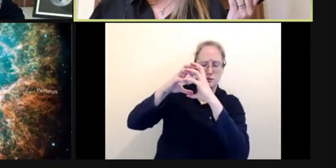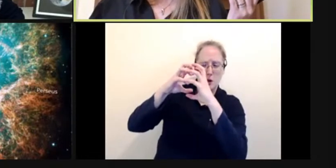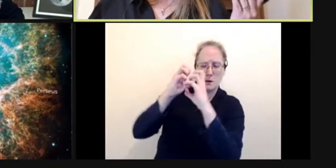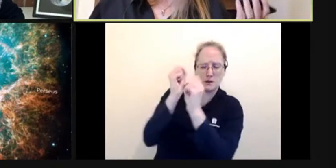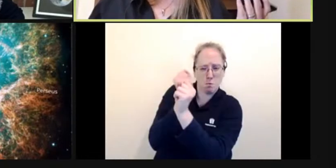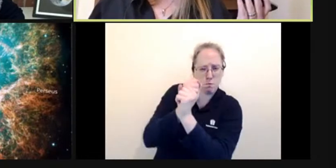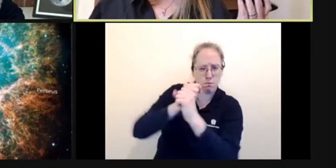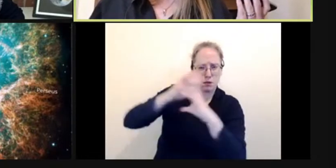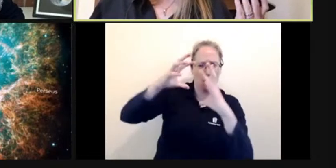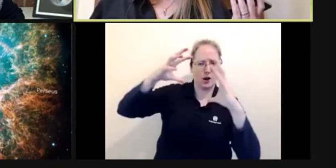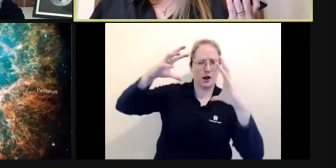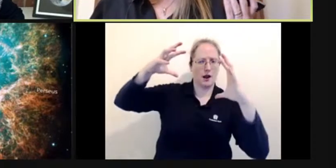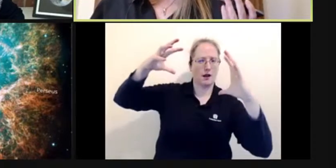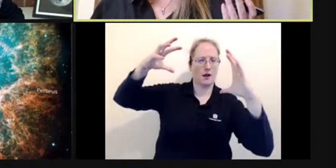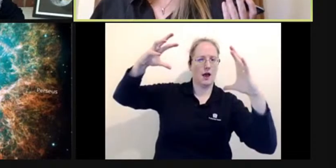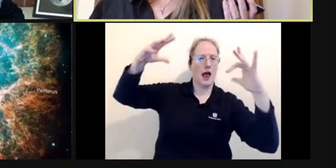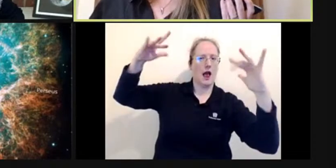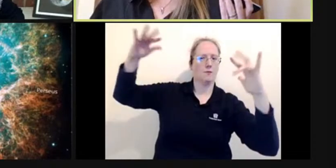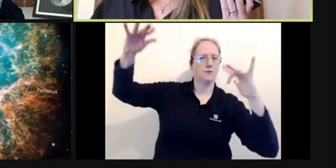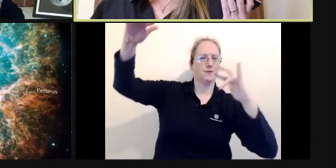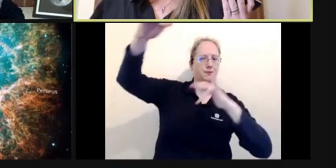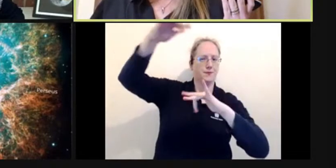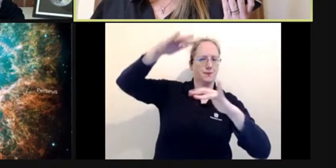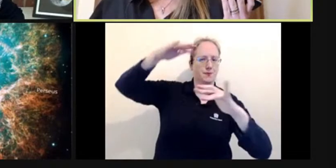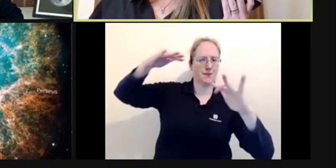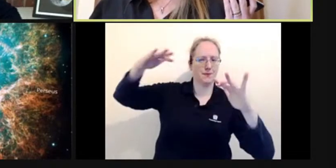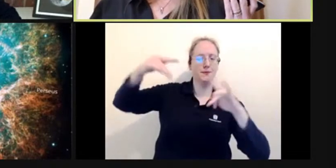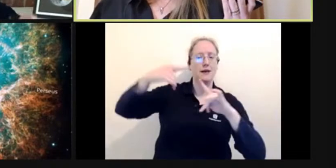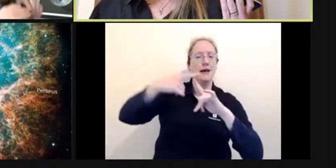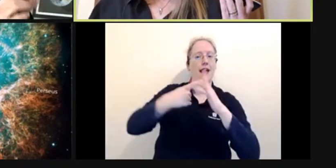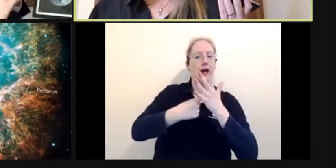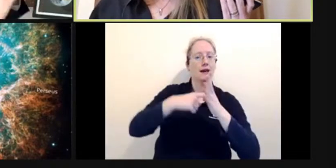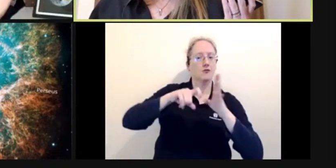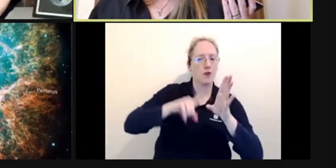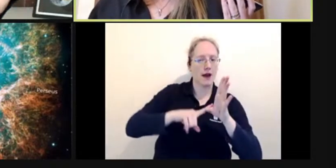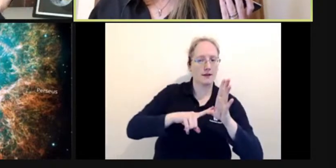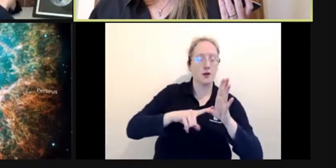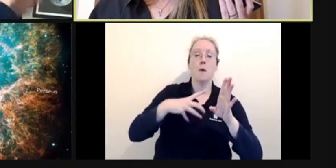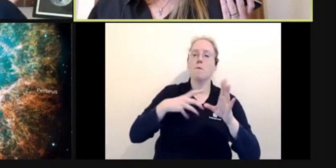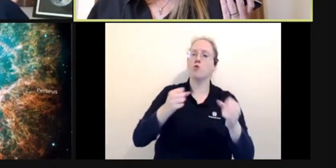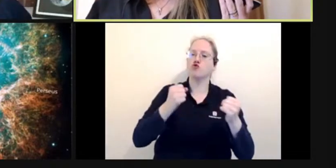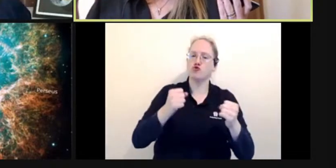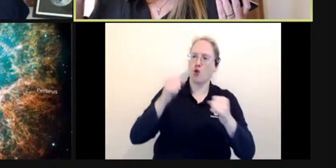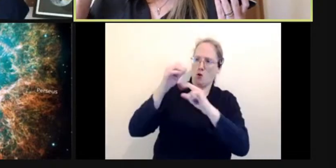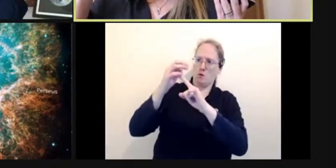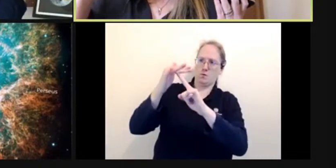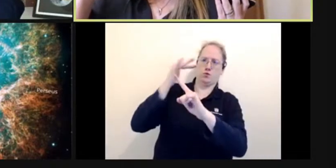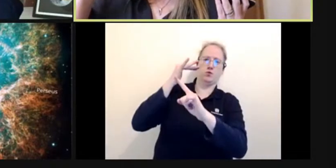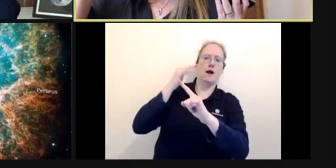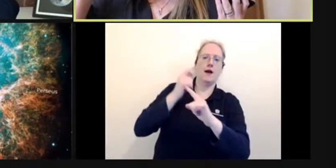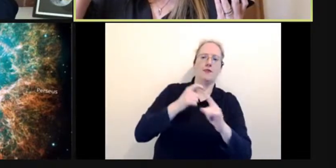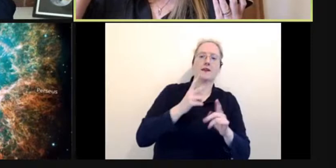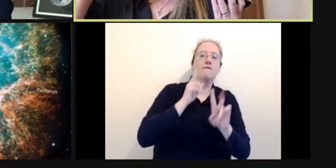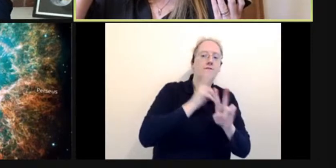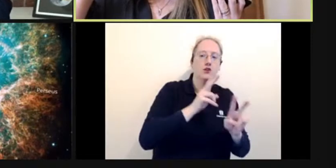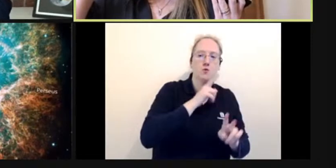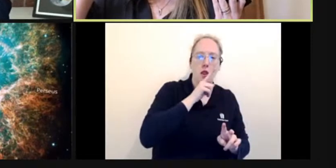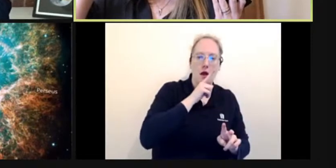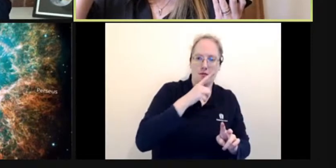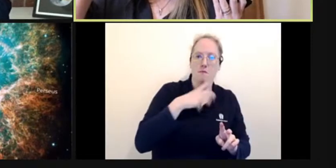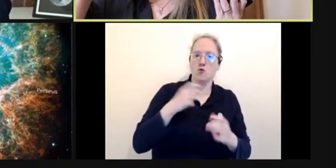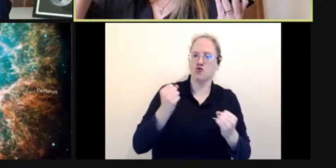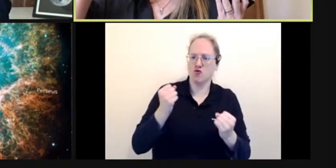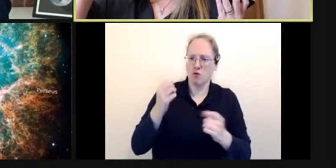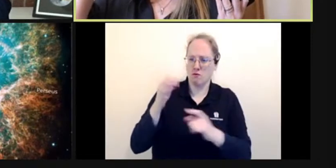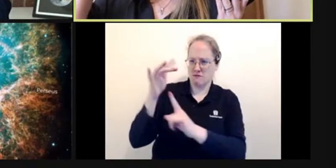things like X-rays, so much more energetic than our optical wavelengths. And at the very,